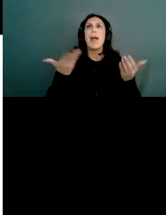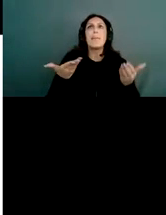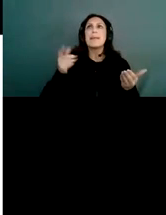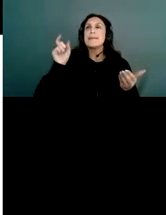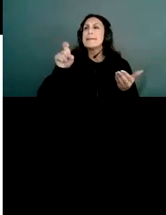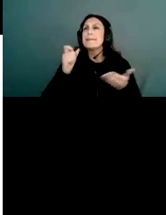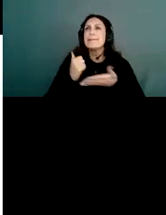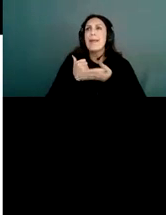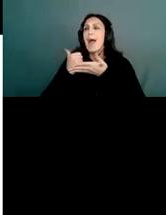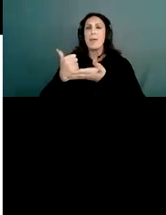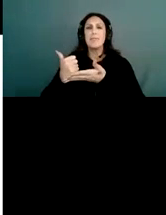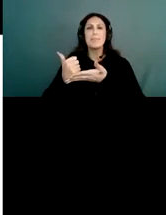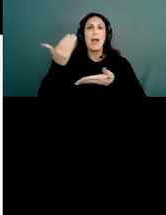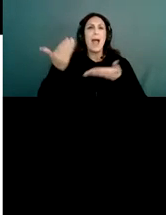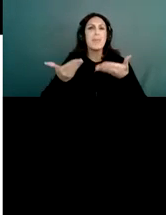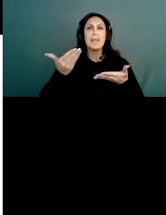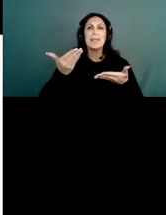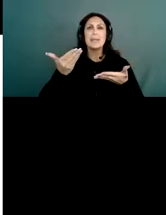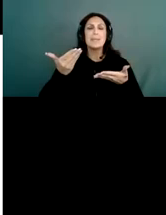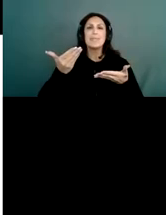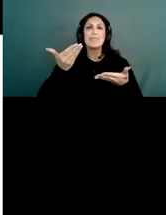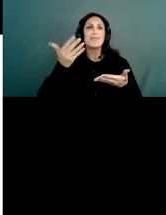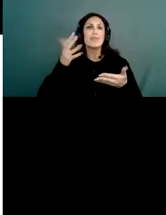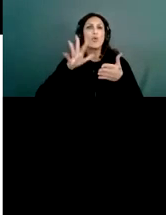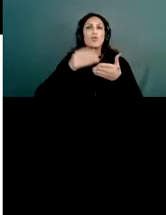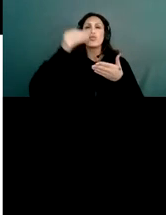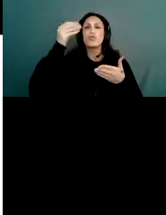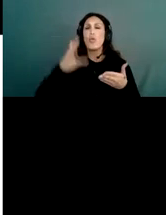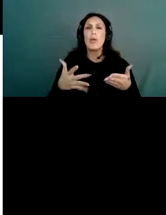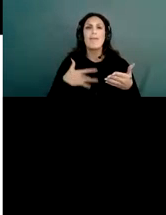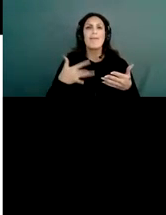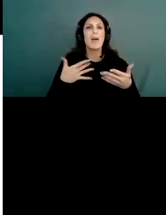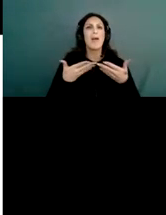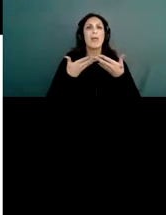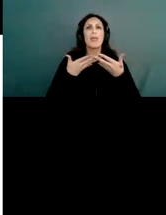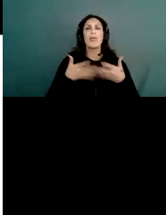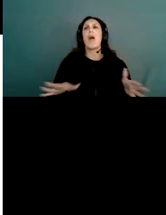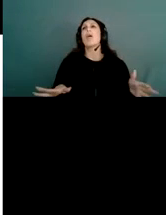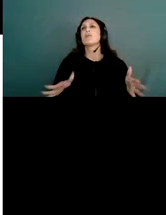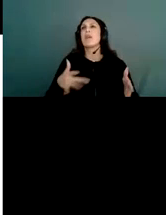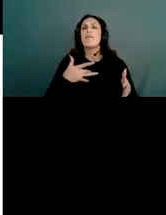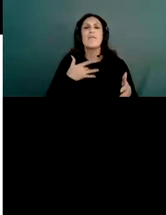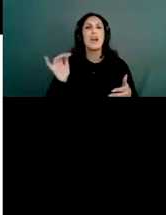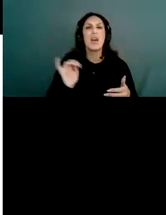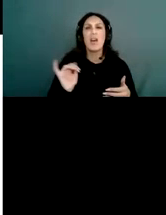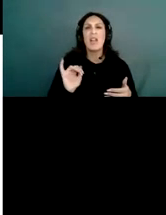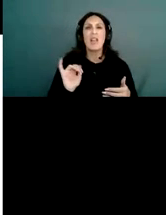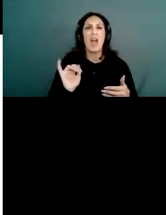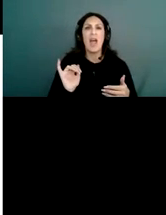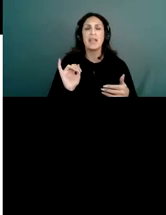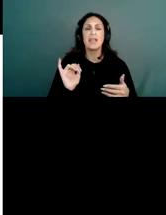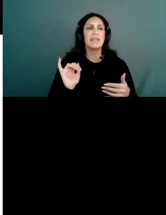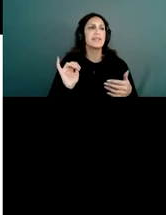sometimes students may just get lost in that background activity and click on information, and it looks like they're on it for a long time, but